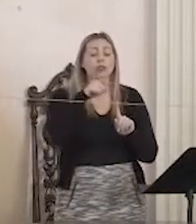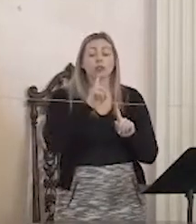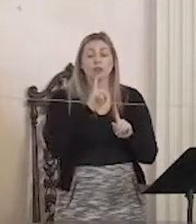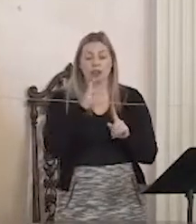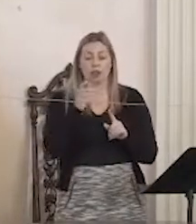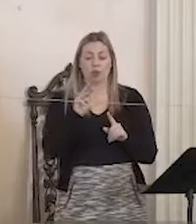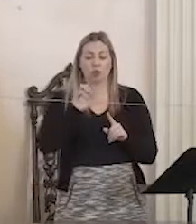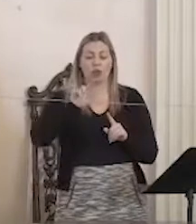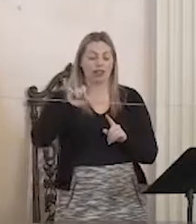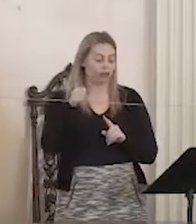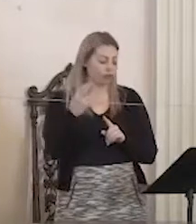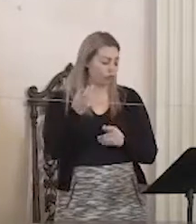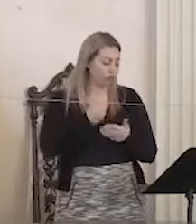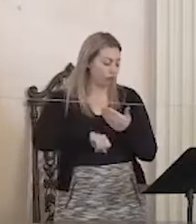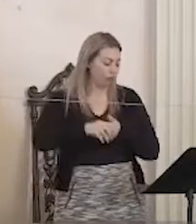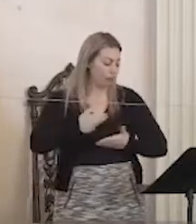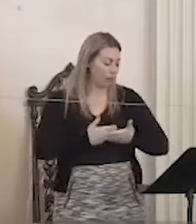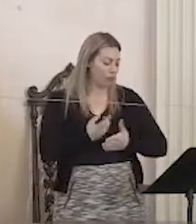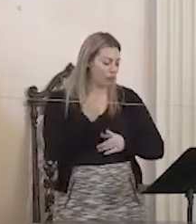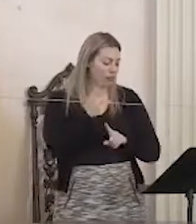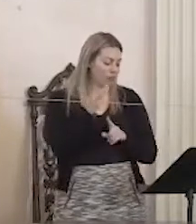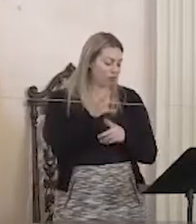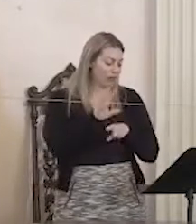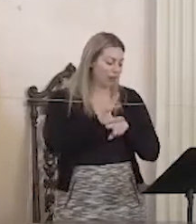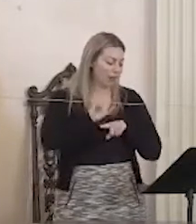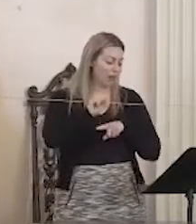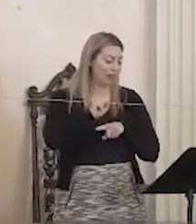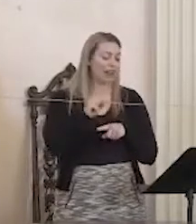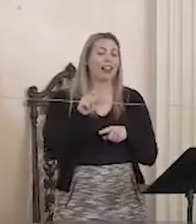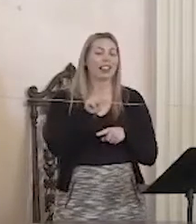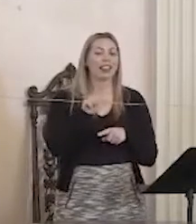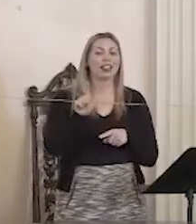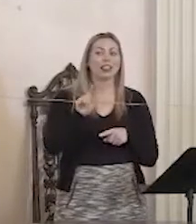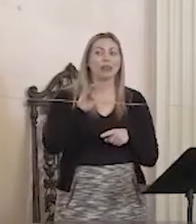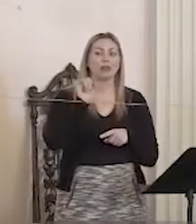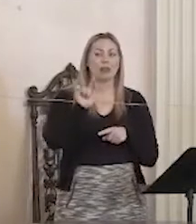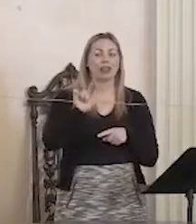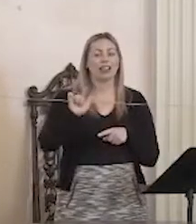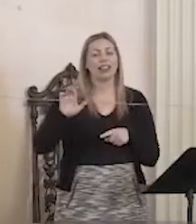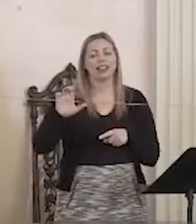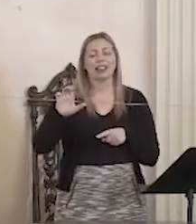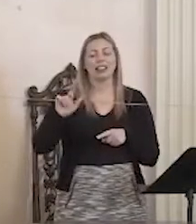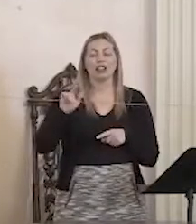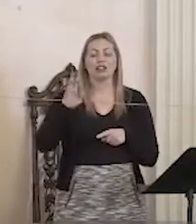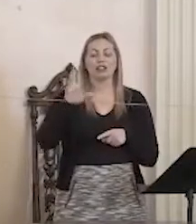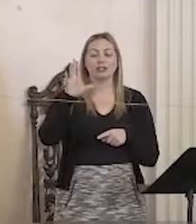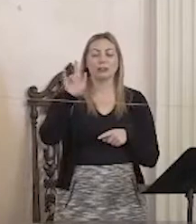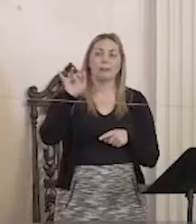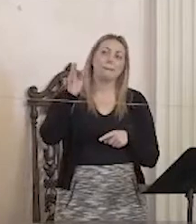Welsh-born Davies one of America's outstanding liberal clergymen," end quote.